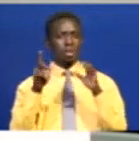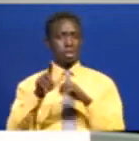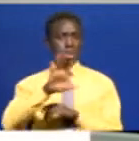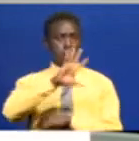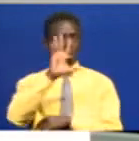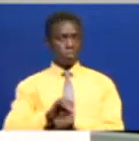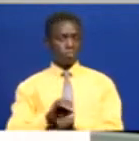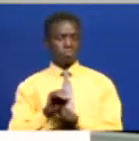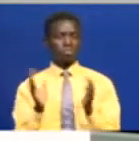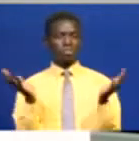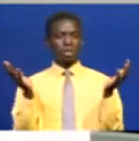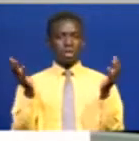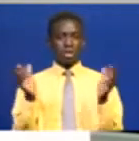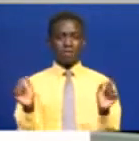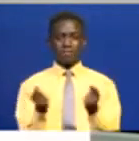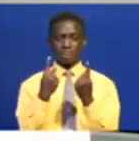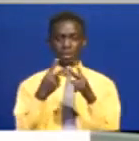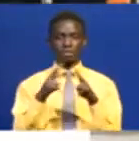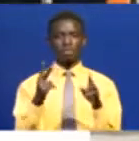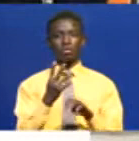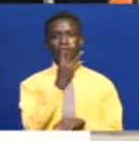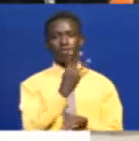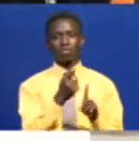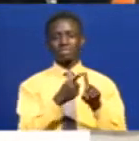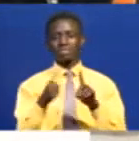to 6th of next month.